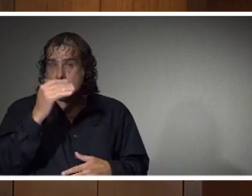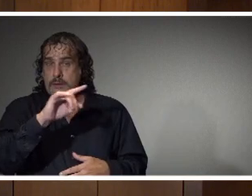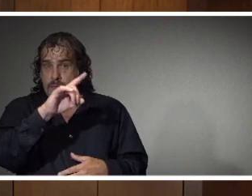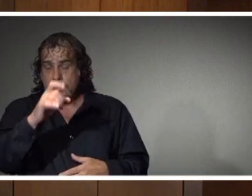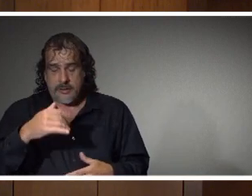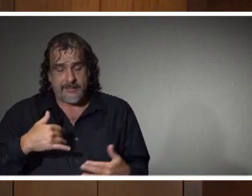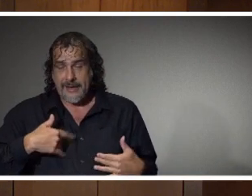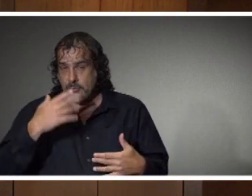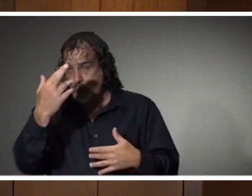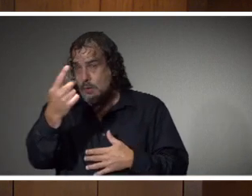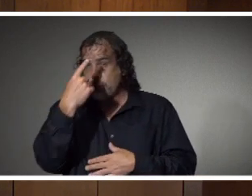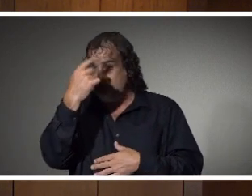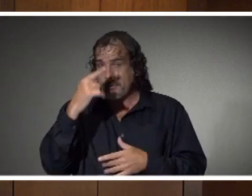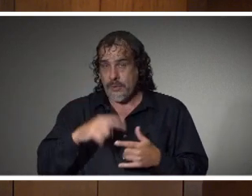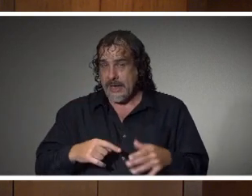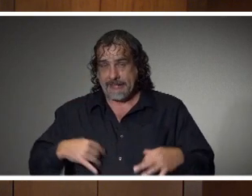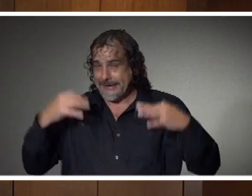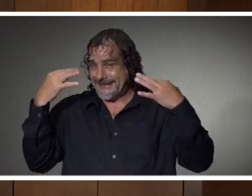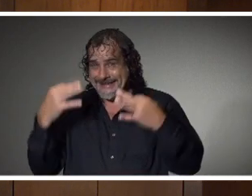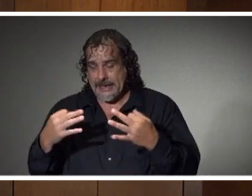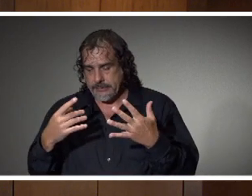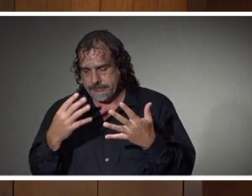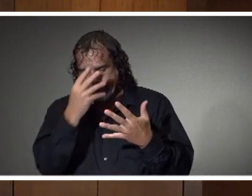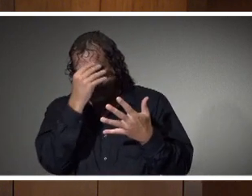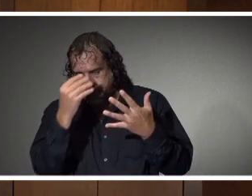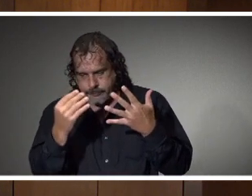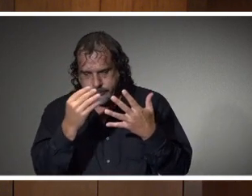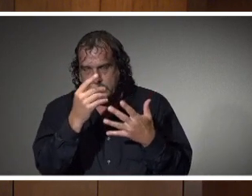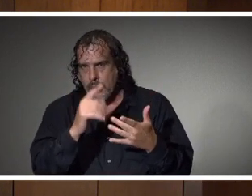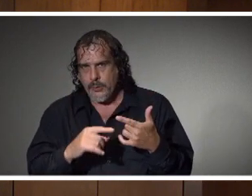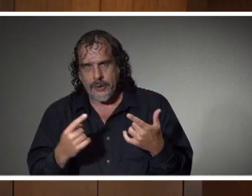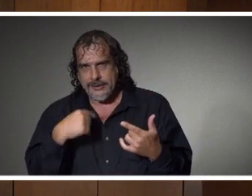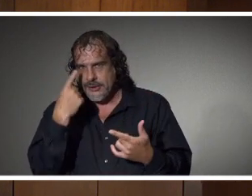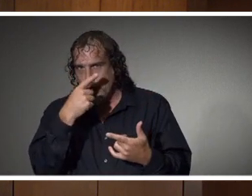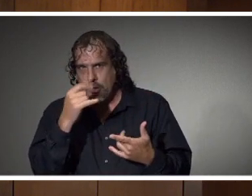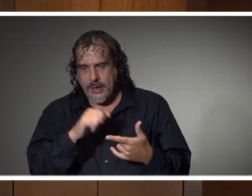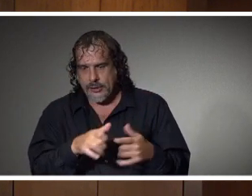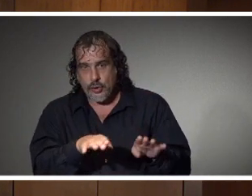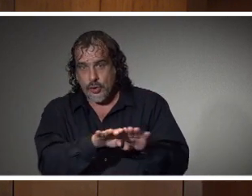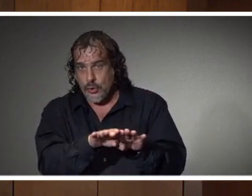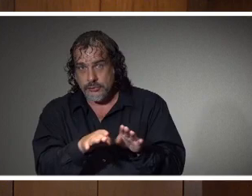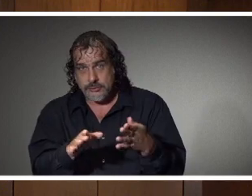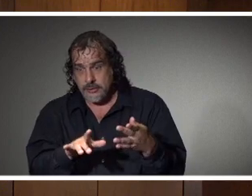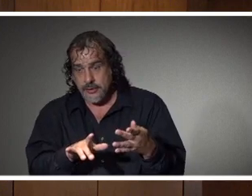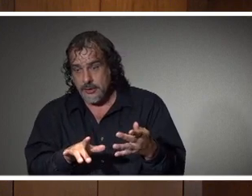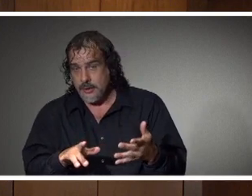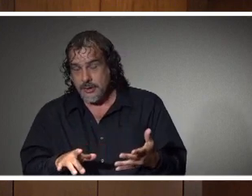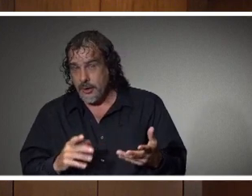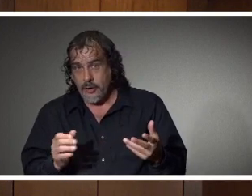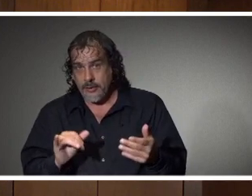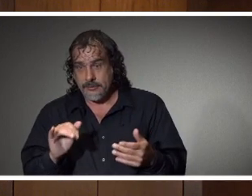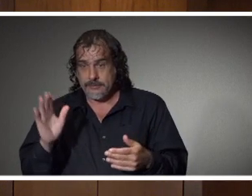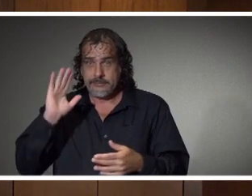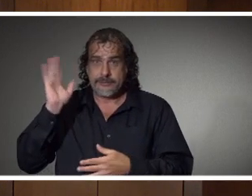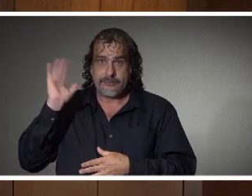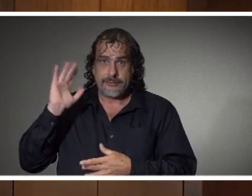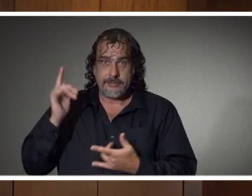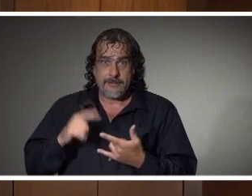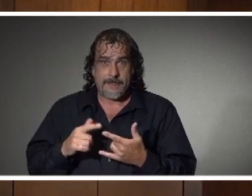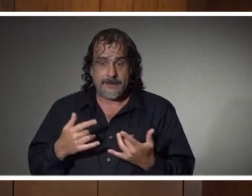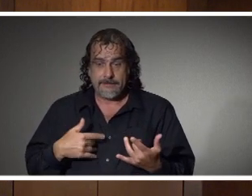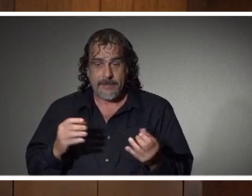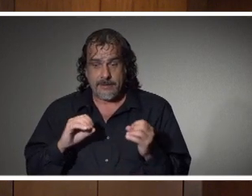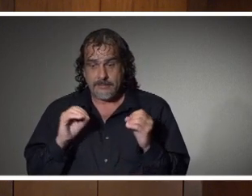made final decisions yet. We're thinking through what does that look like? Does it look like a closure? Does it look like we go back to where we were at one time,